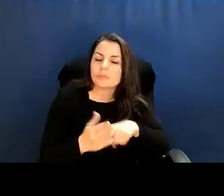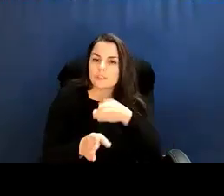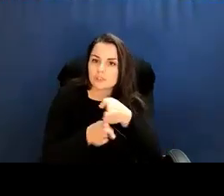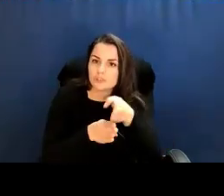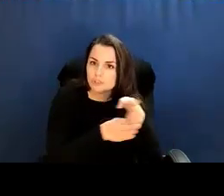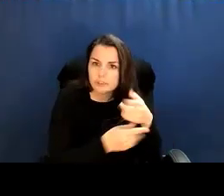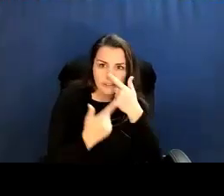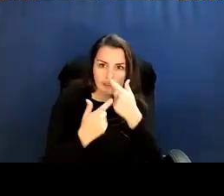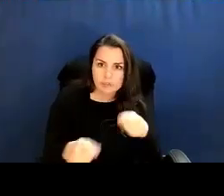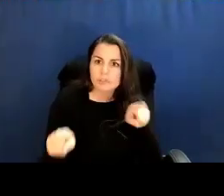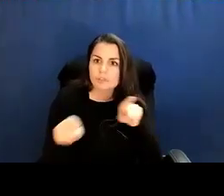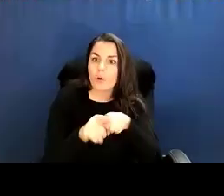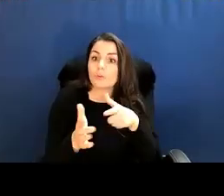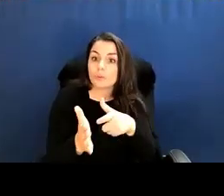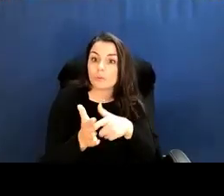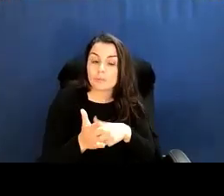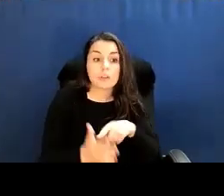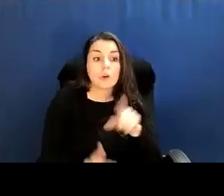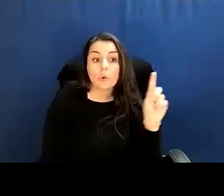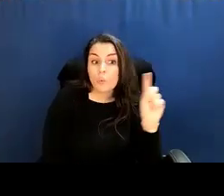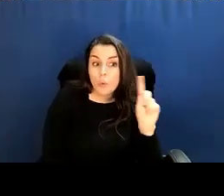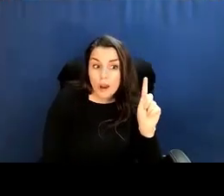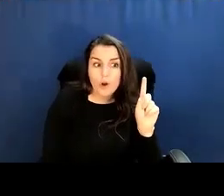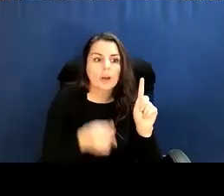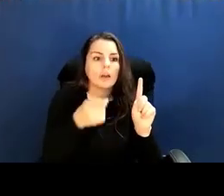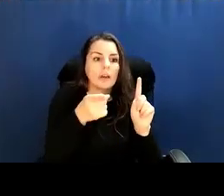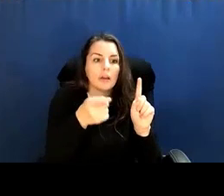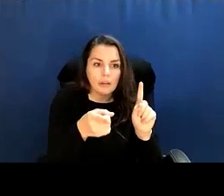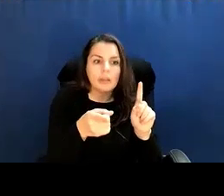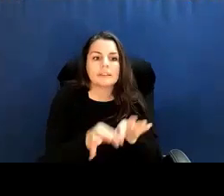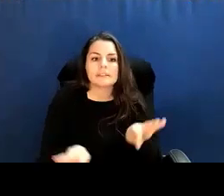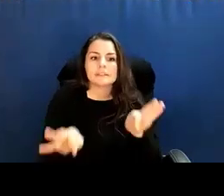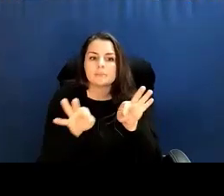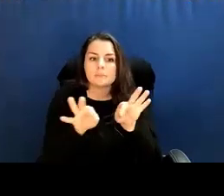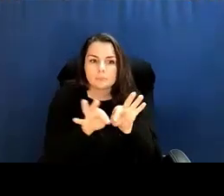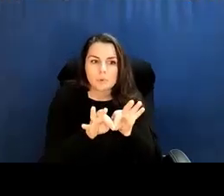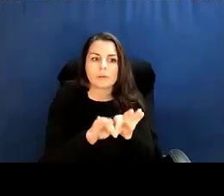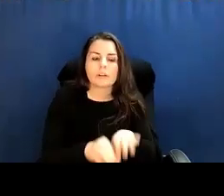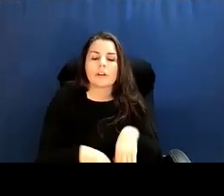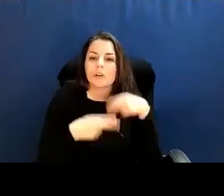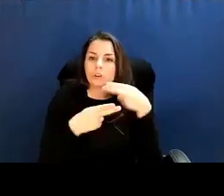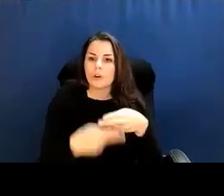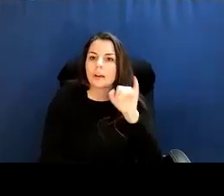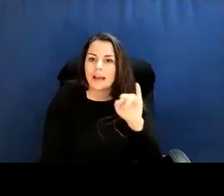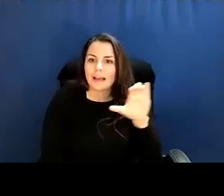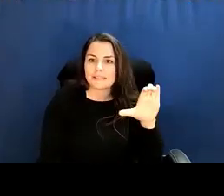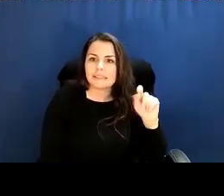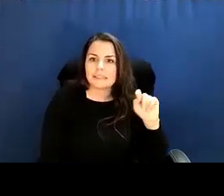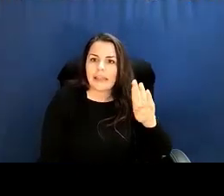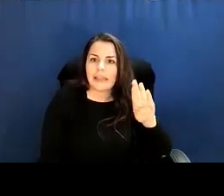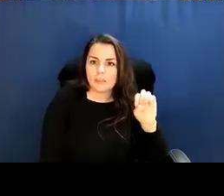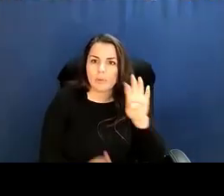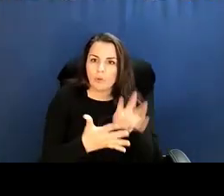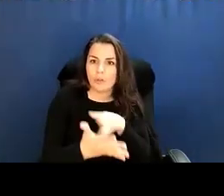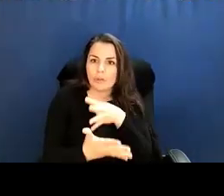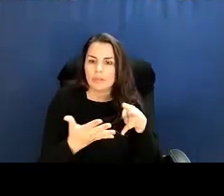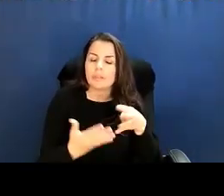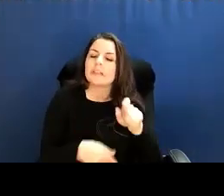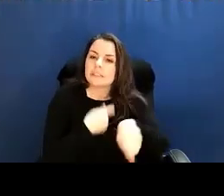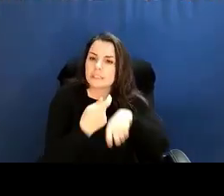requirements at the, and this is the key thing, we'll call these IC tables, the table of IC specific